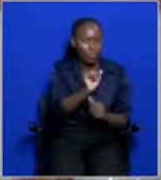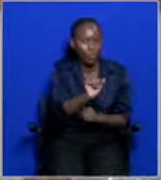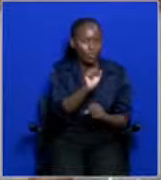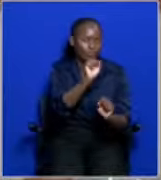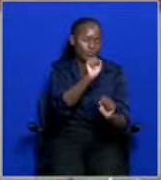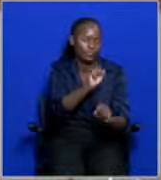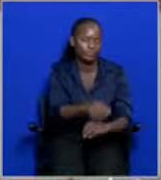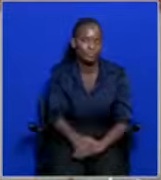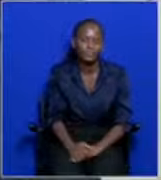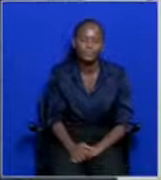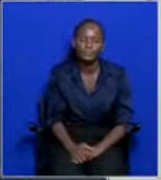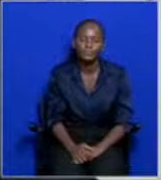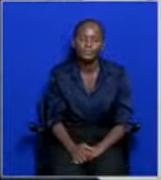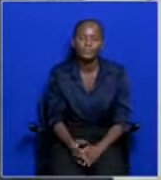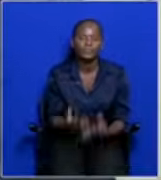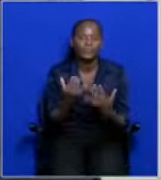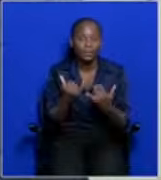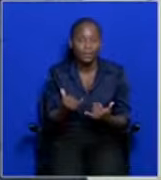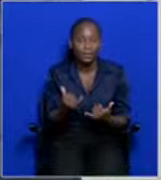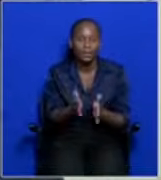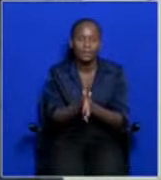to go back to page 11.